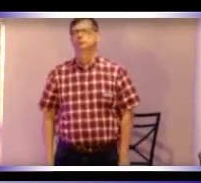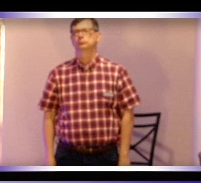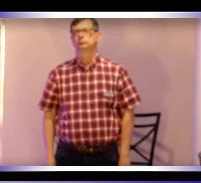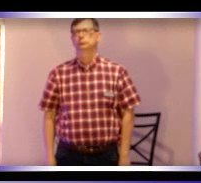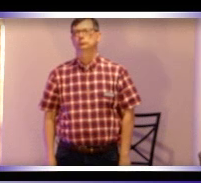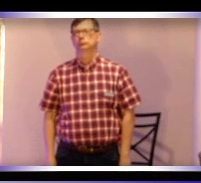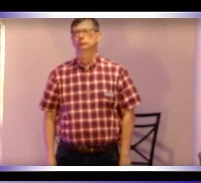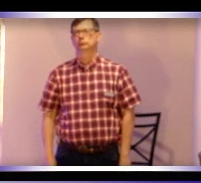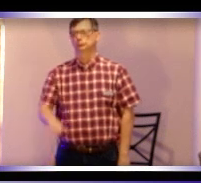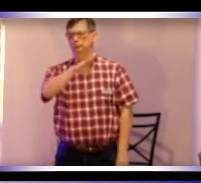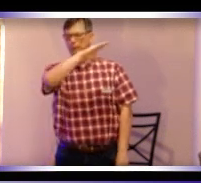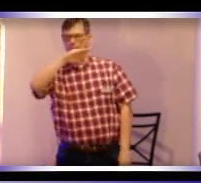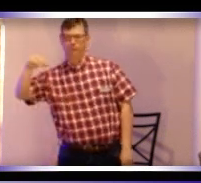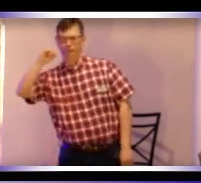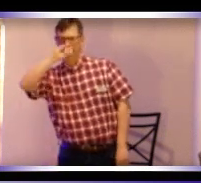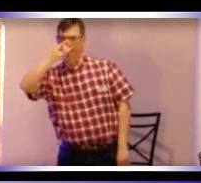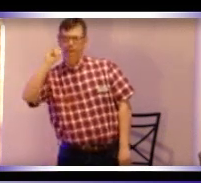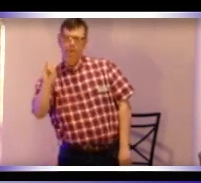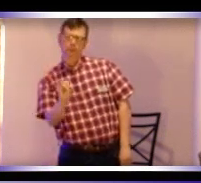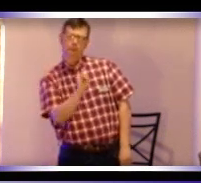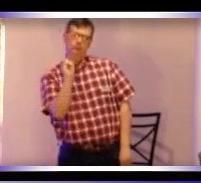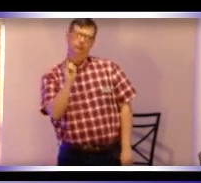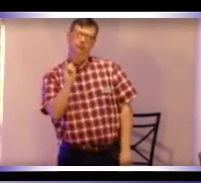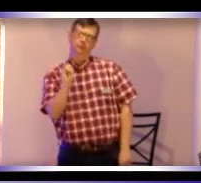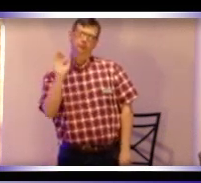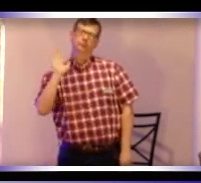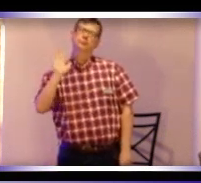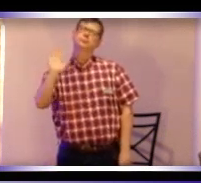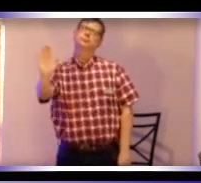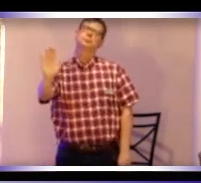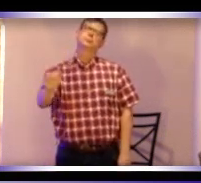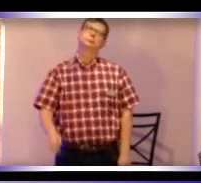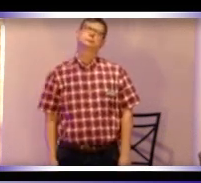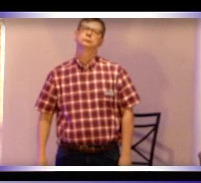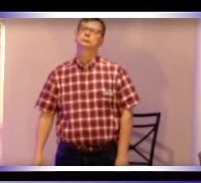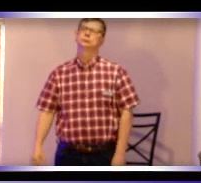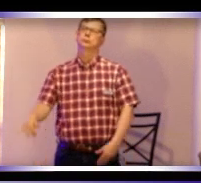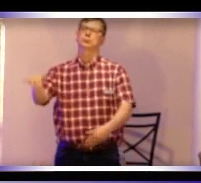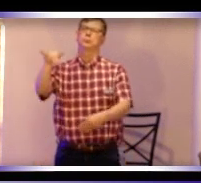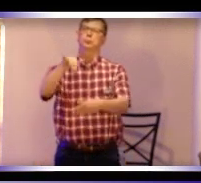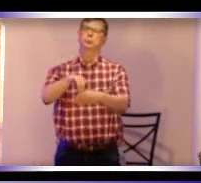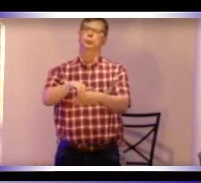And if that's the case, just gently put your left hand